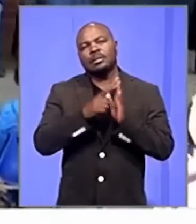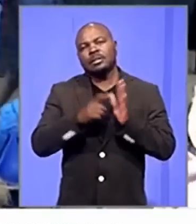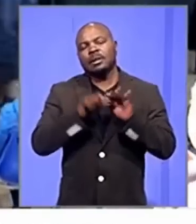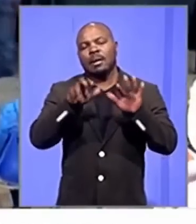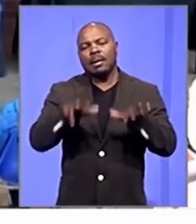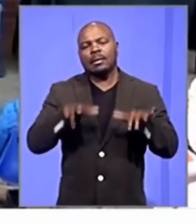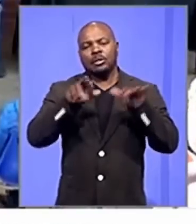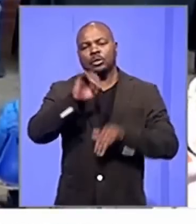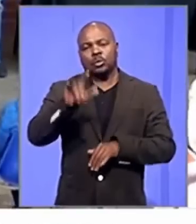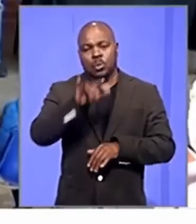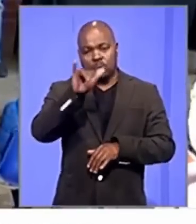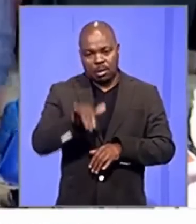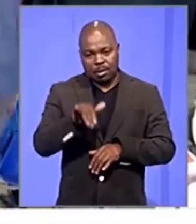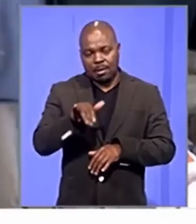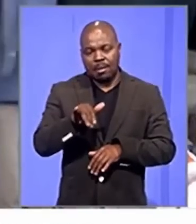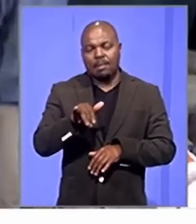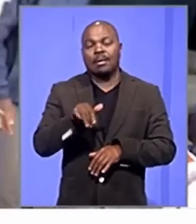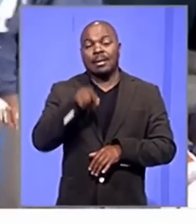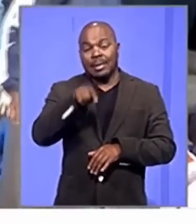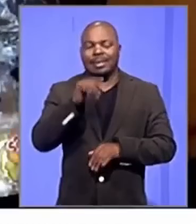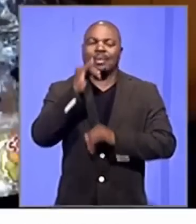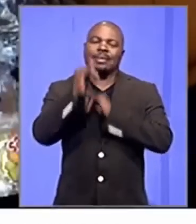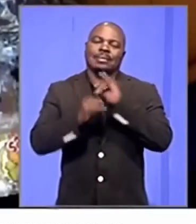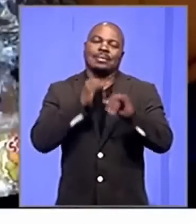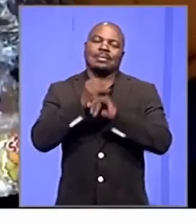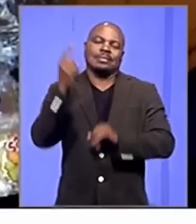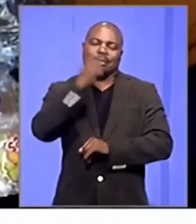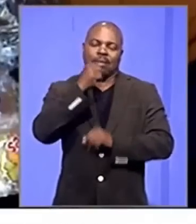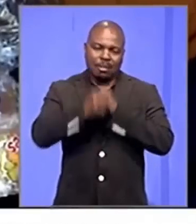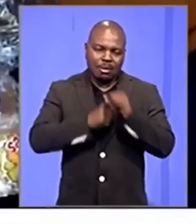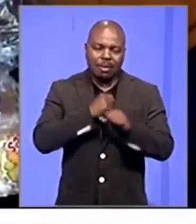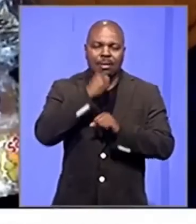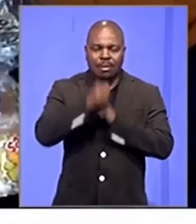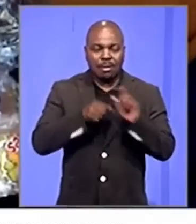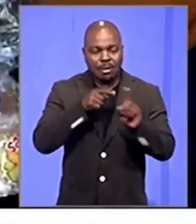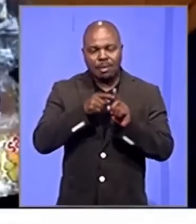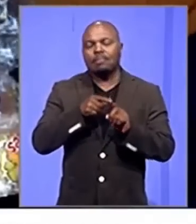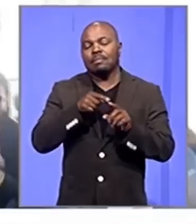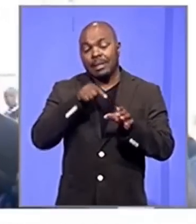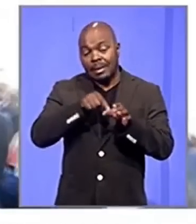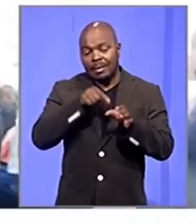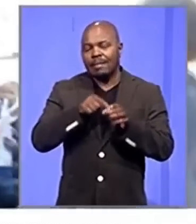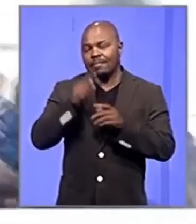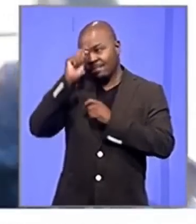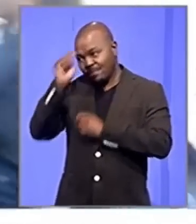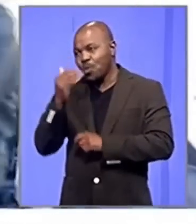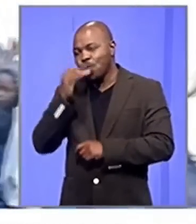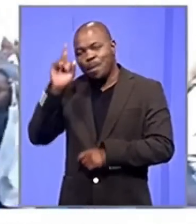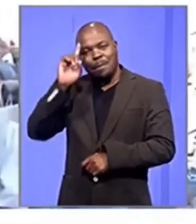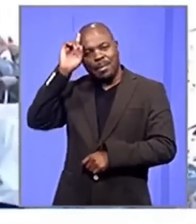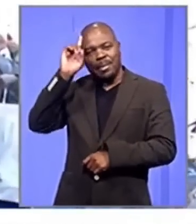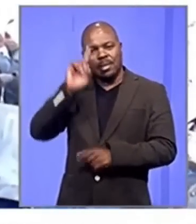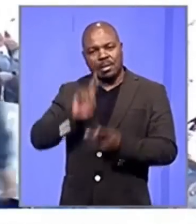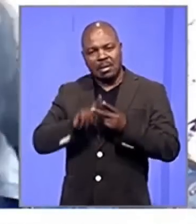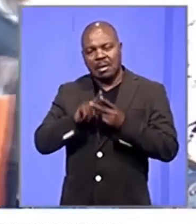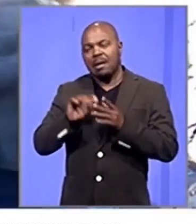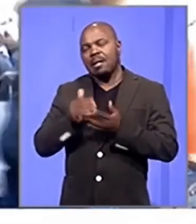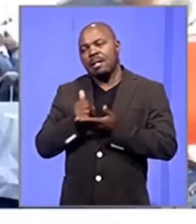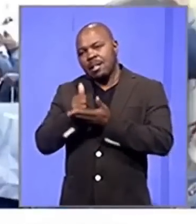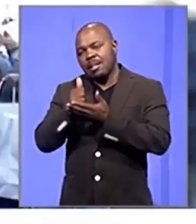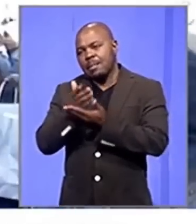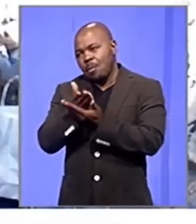a le 18 ke letsatsi la boditšhabatšhaba la ngwaga le ngwaga go tlotla madiba. Go dirwa ditiro tsa go thusa ba bangwe mo